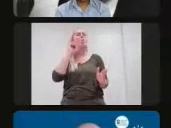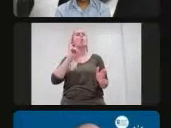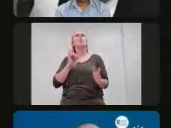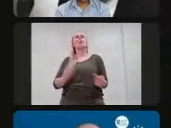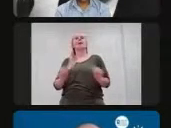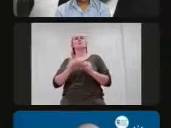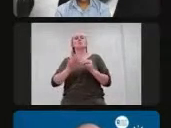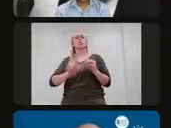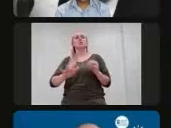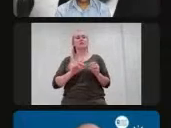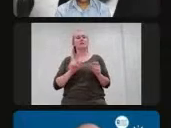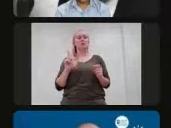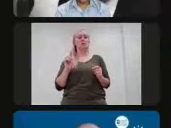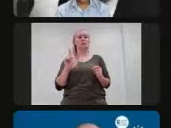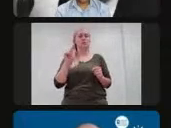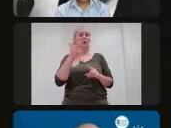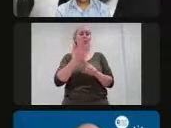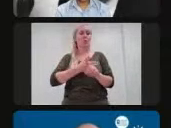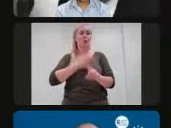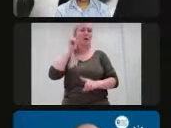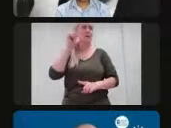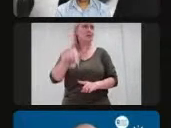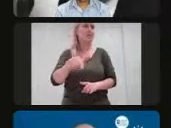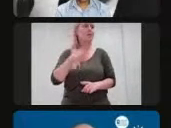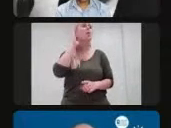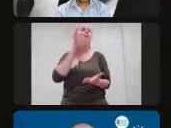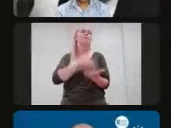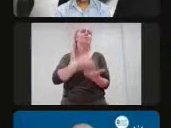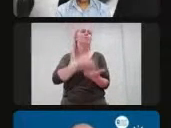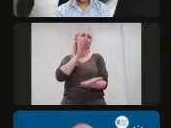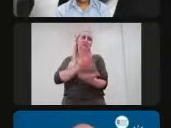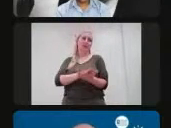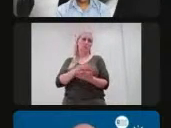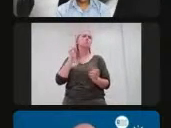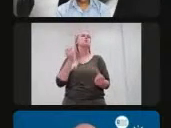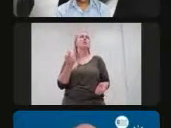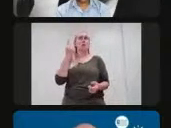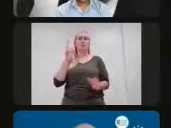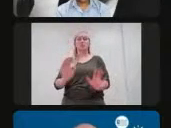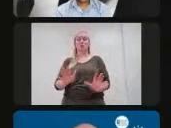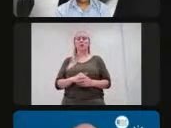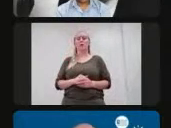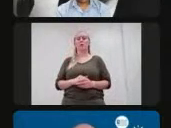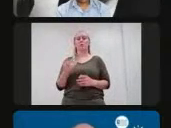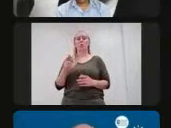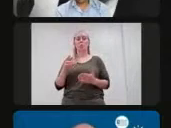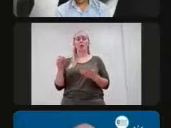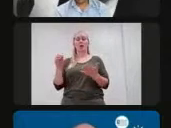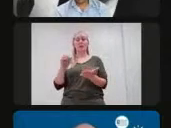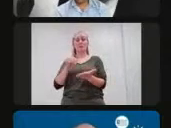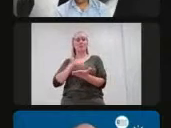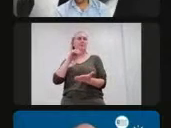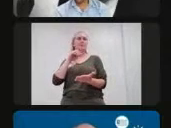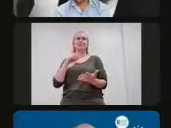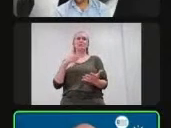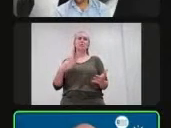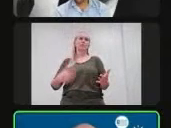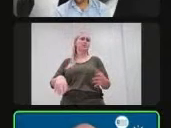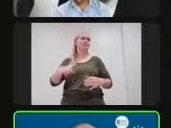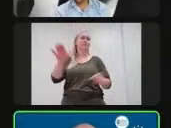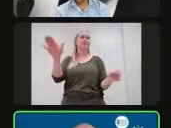space in 3 months. We will for sure get to it in 3 months, or it's packed until 6 months from now.